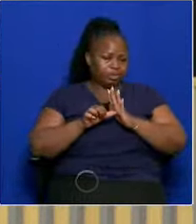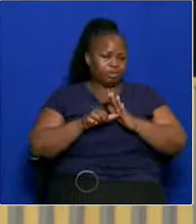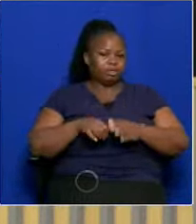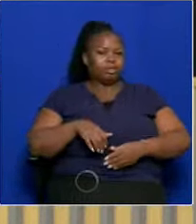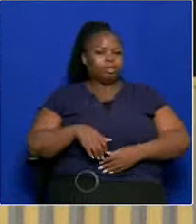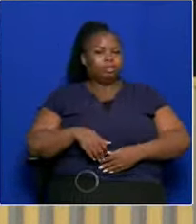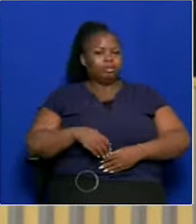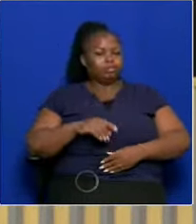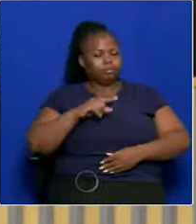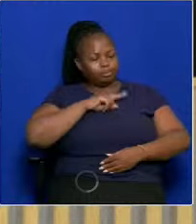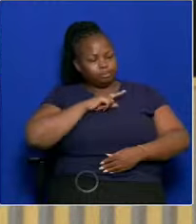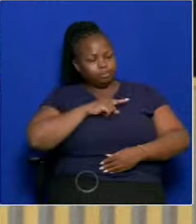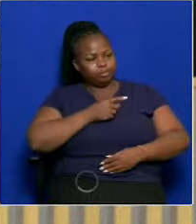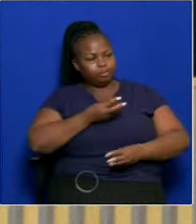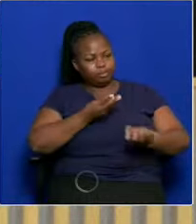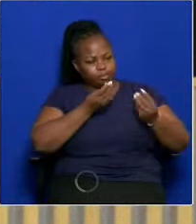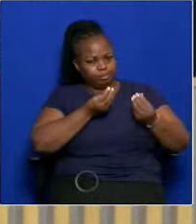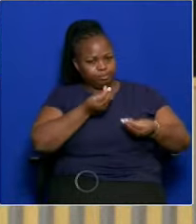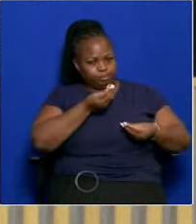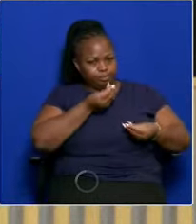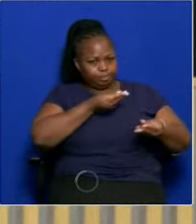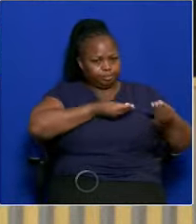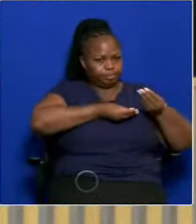exchange between you and him.